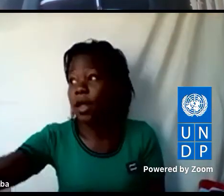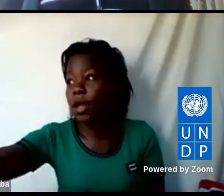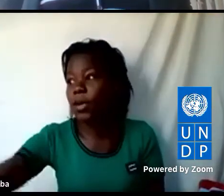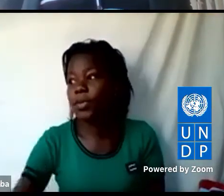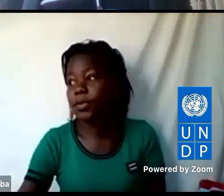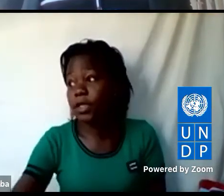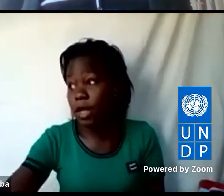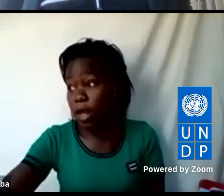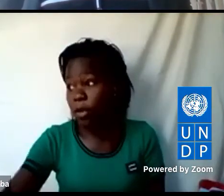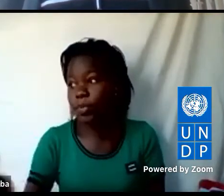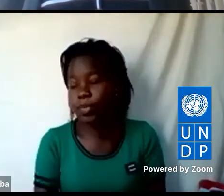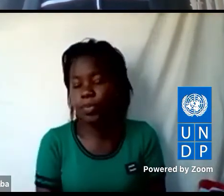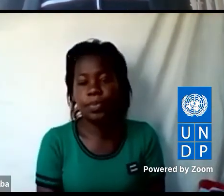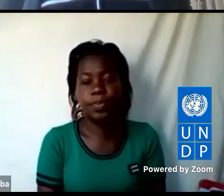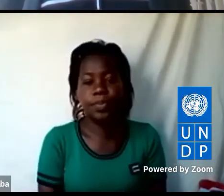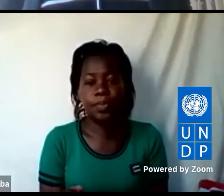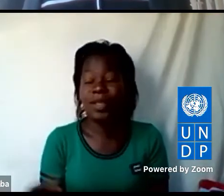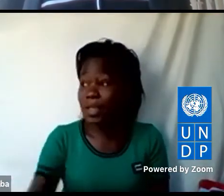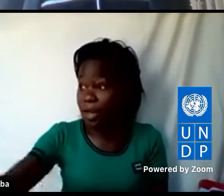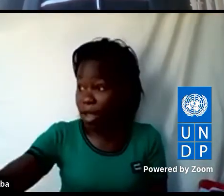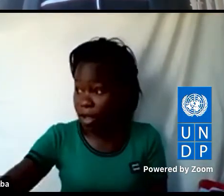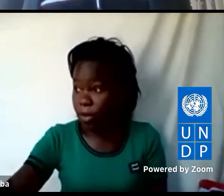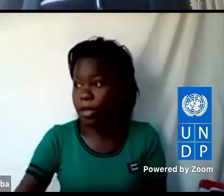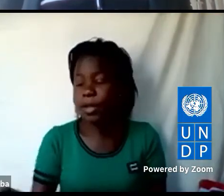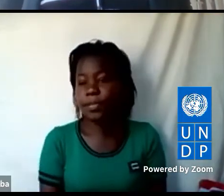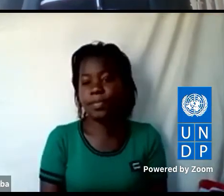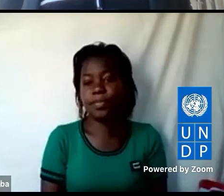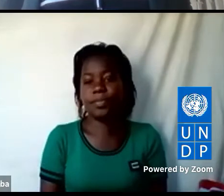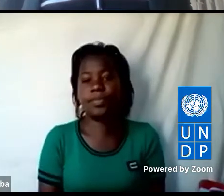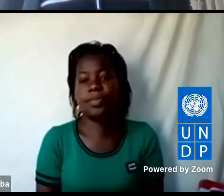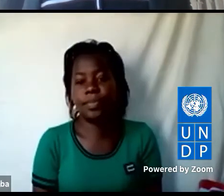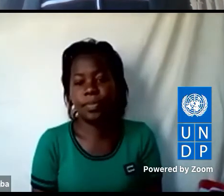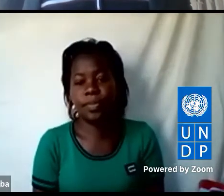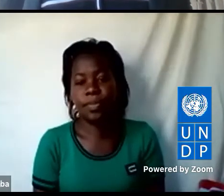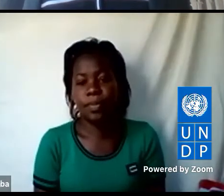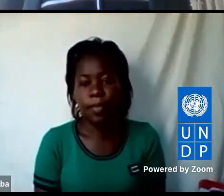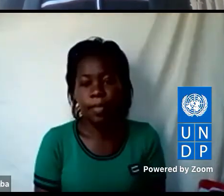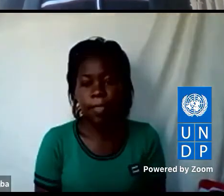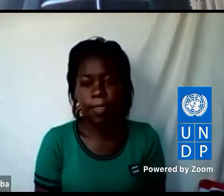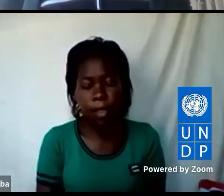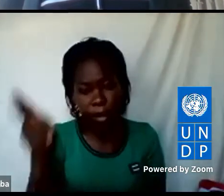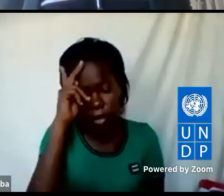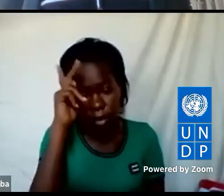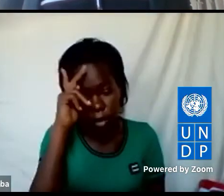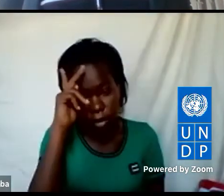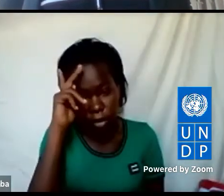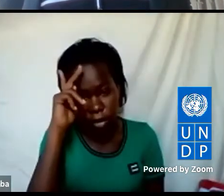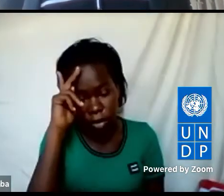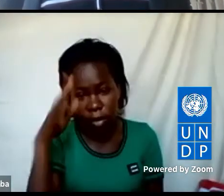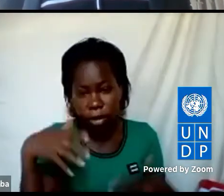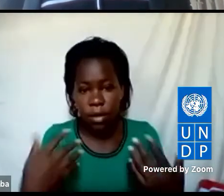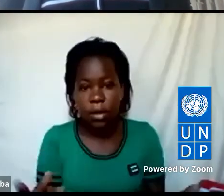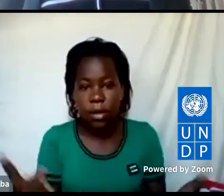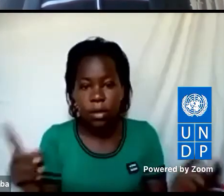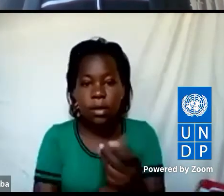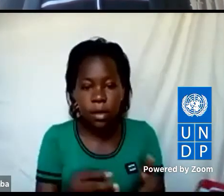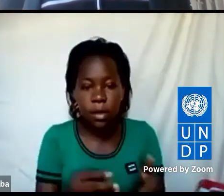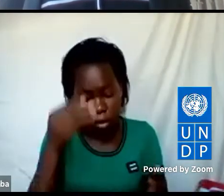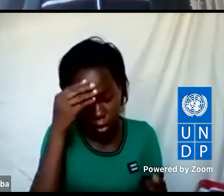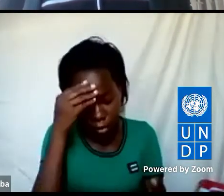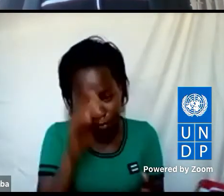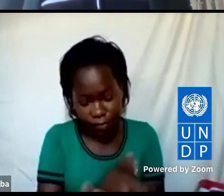get educated on the skills that are actually required rather than get educated on skills that are not. The second one I mentioned